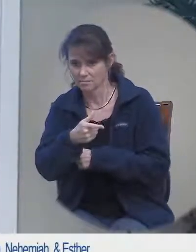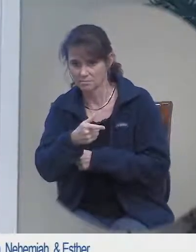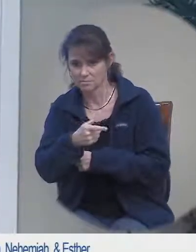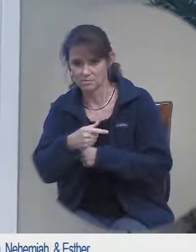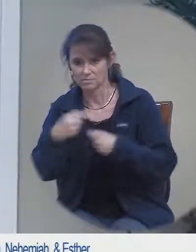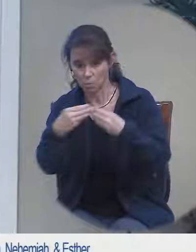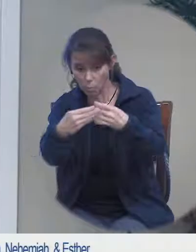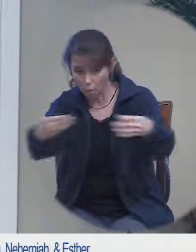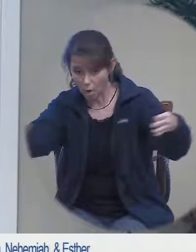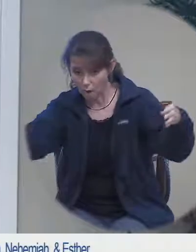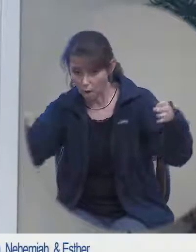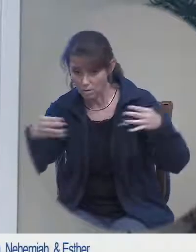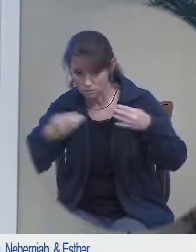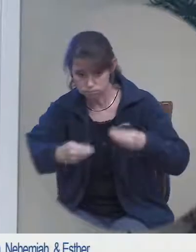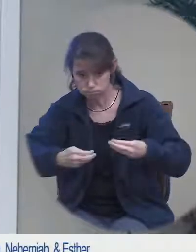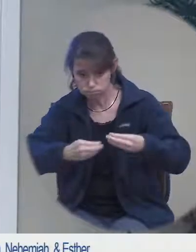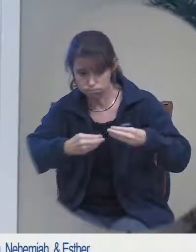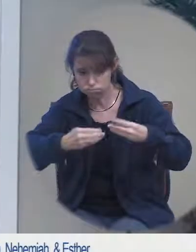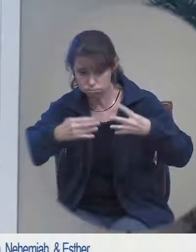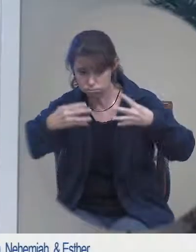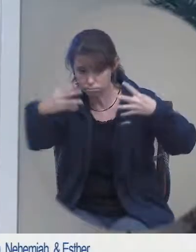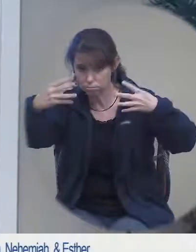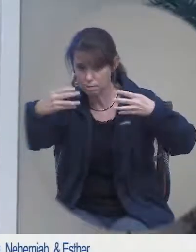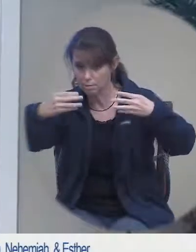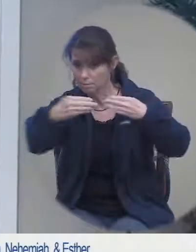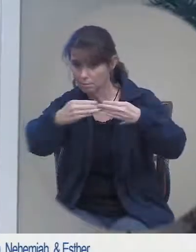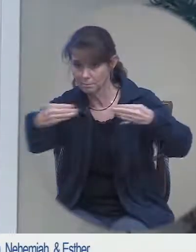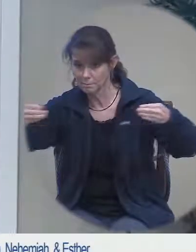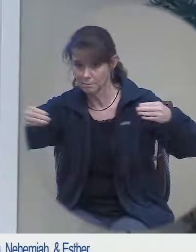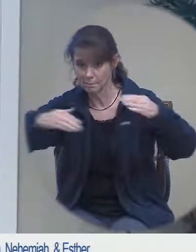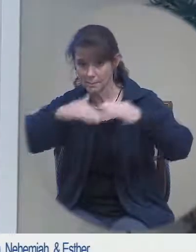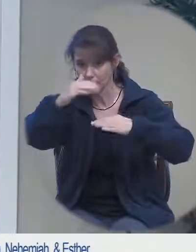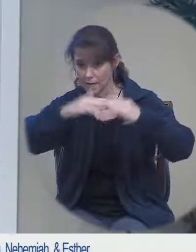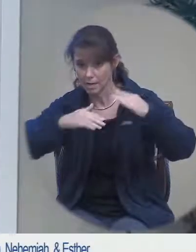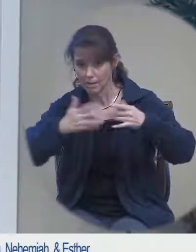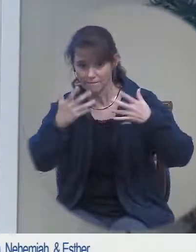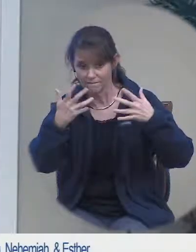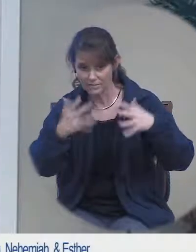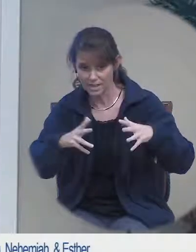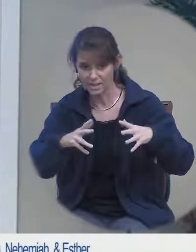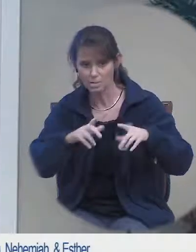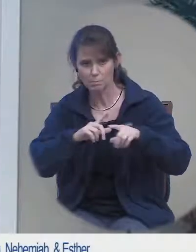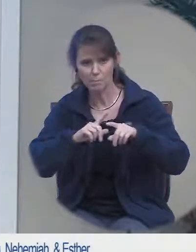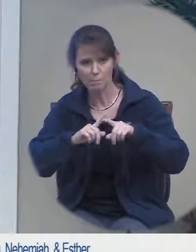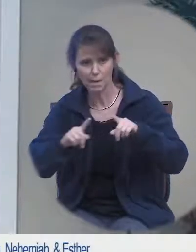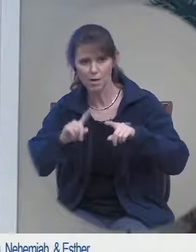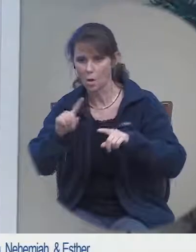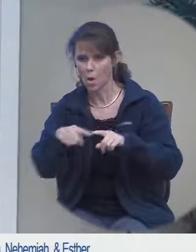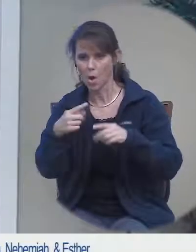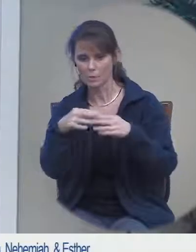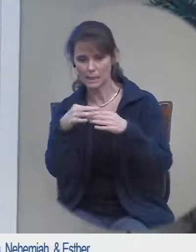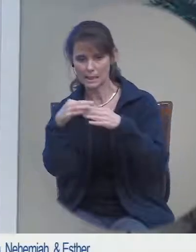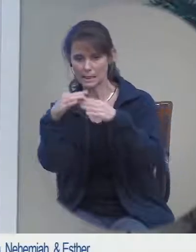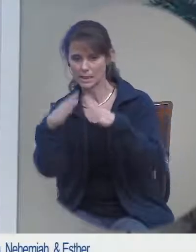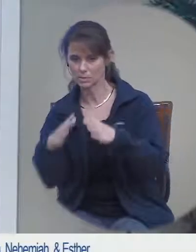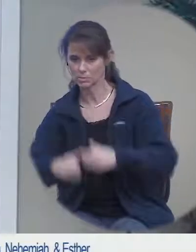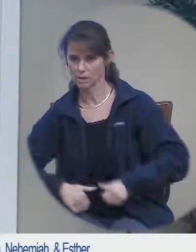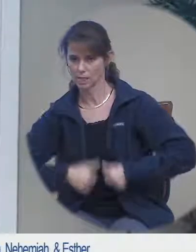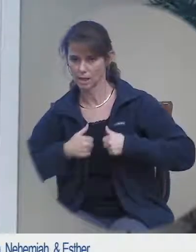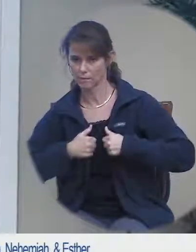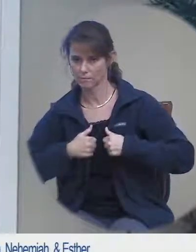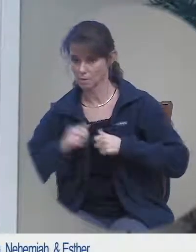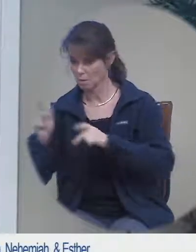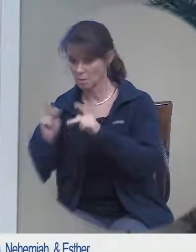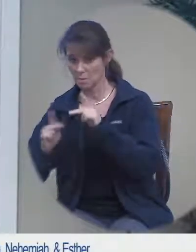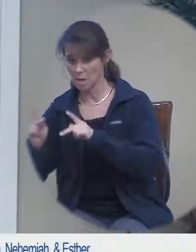really inhabited the city except for the leaders. So how are they going to take care of that problem? It's where we jump to chapter